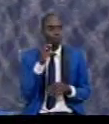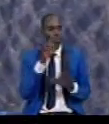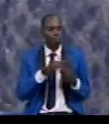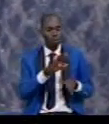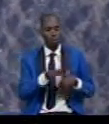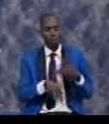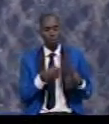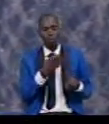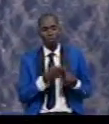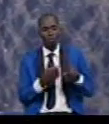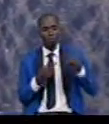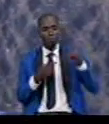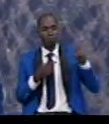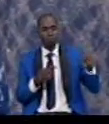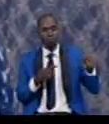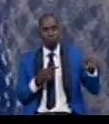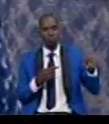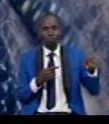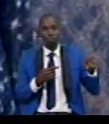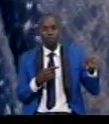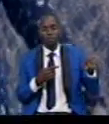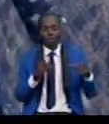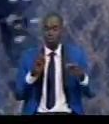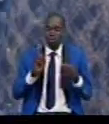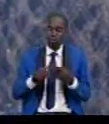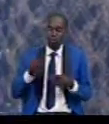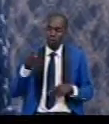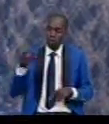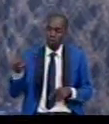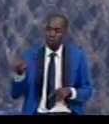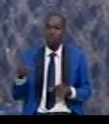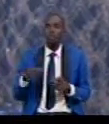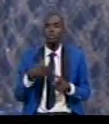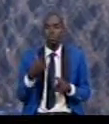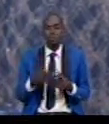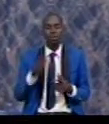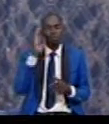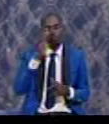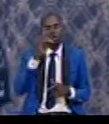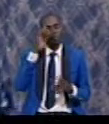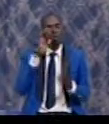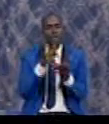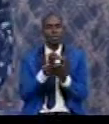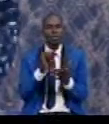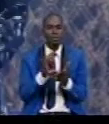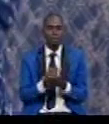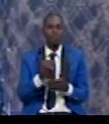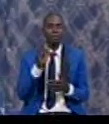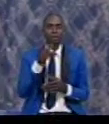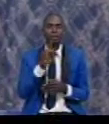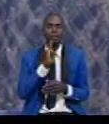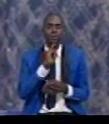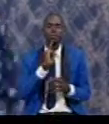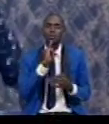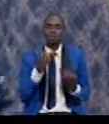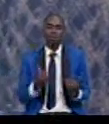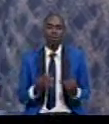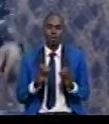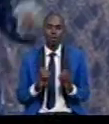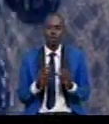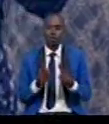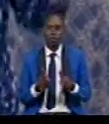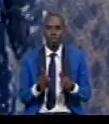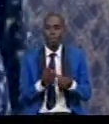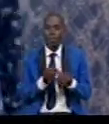walk from this place we are sitting to that podium, then I will know that she's okay because she cannot go far. But she walked,